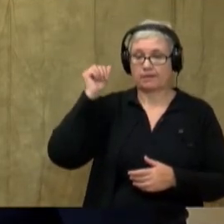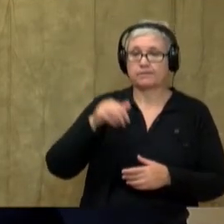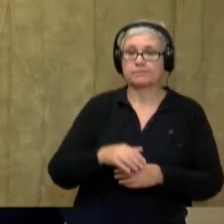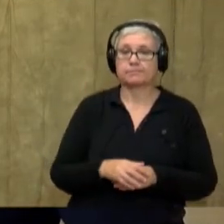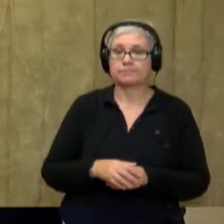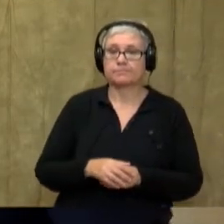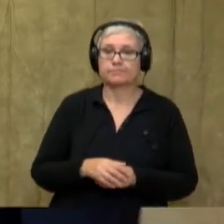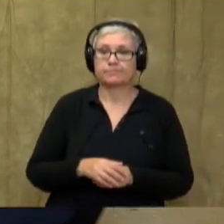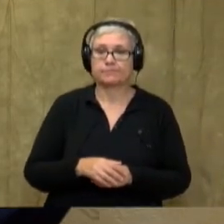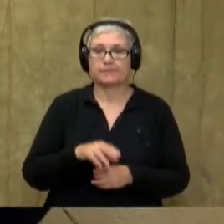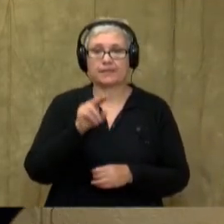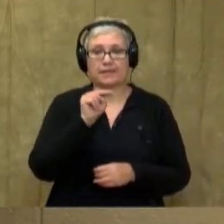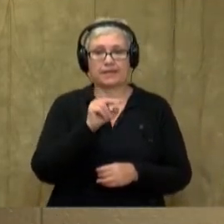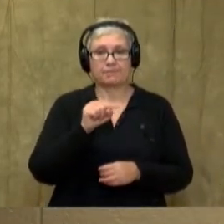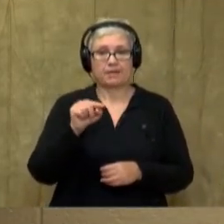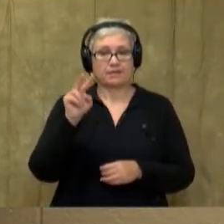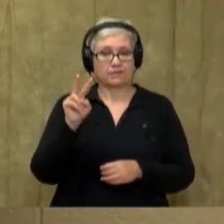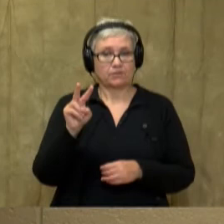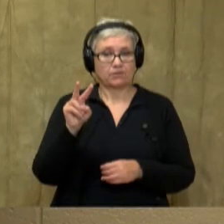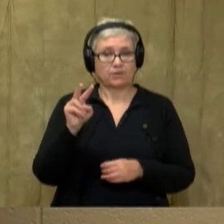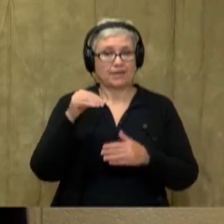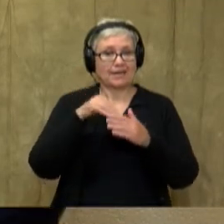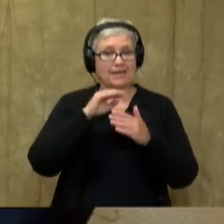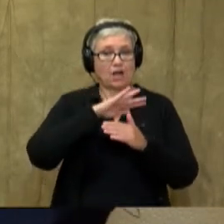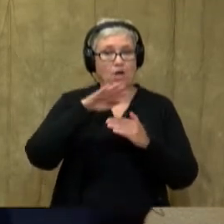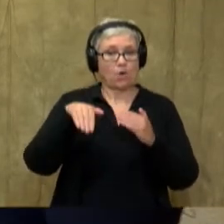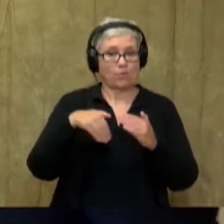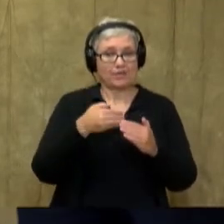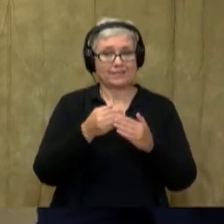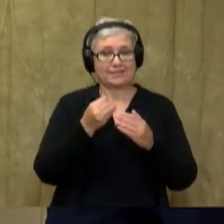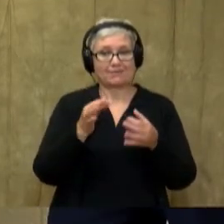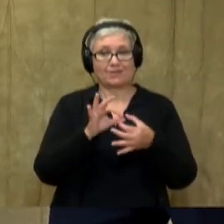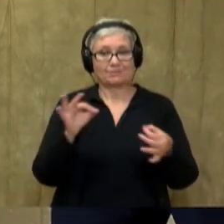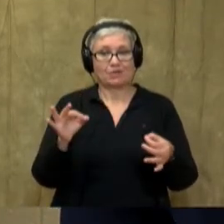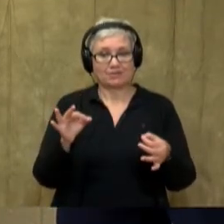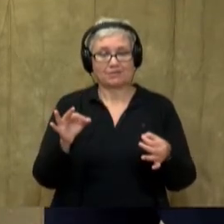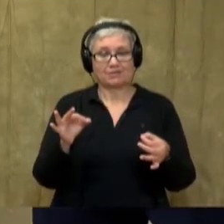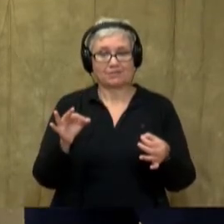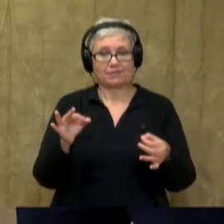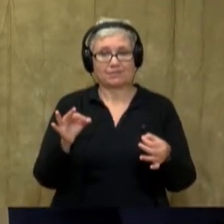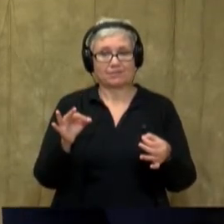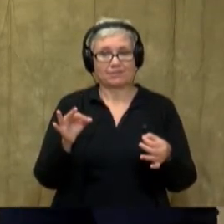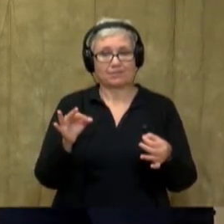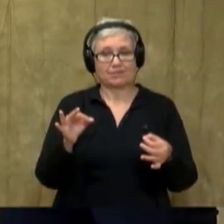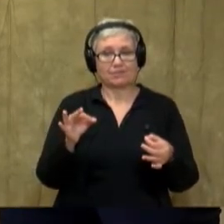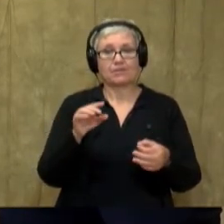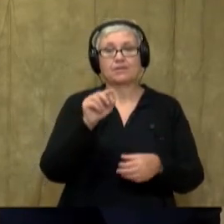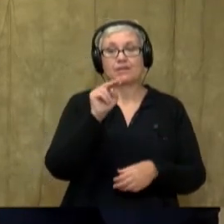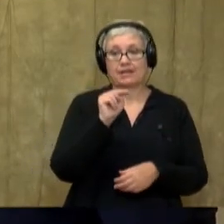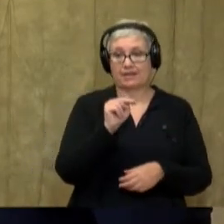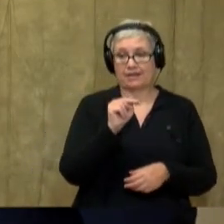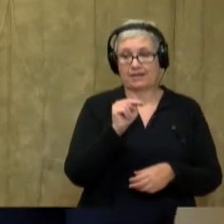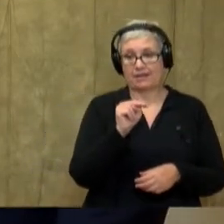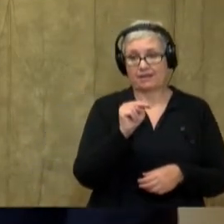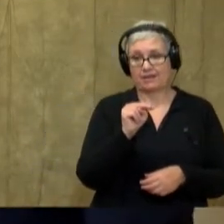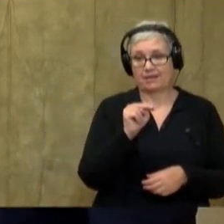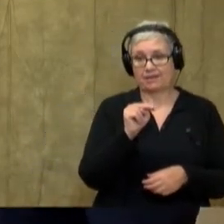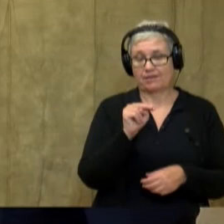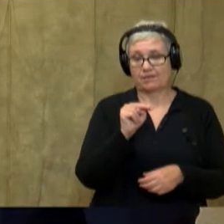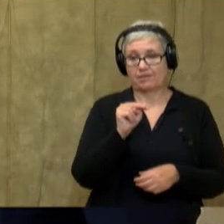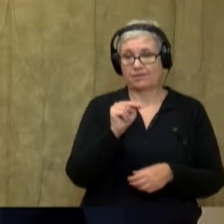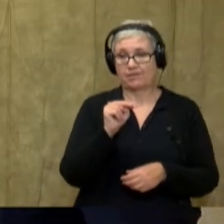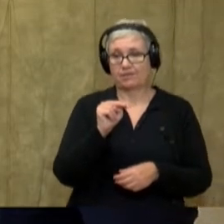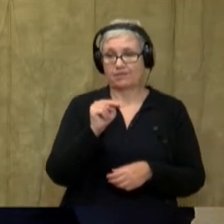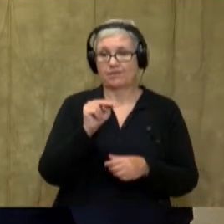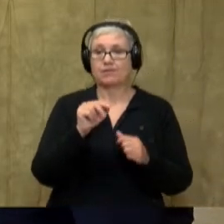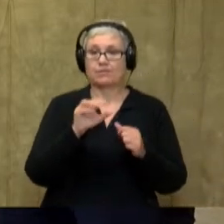I've got n minus 2 in these 3 different expressions, n, while constant in terms of the variable